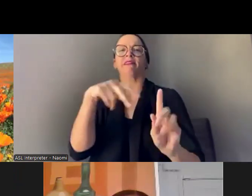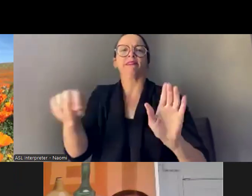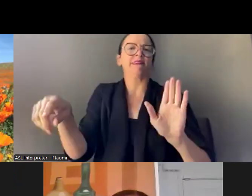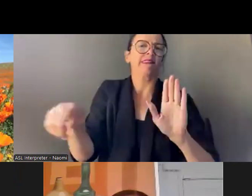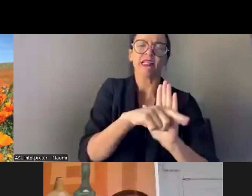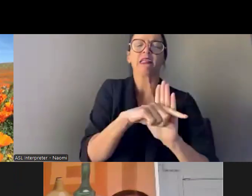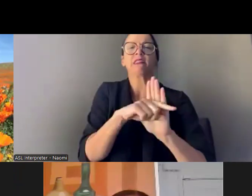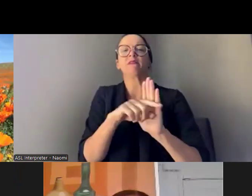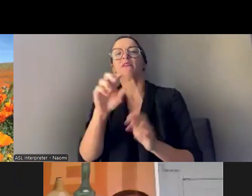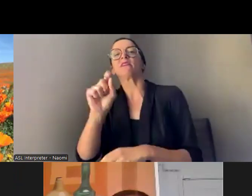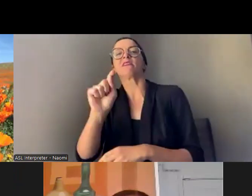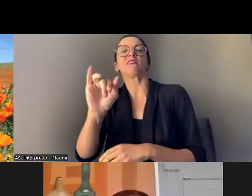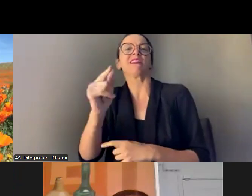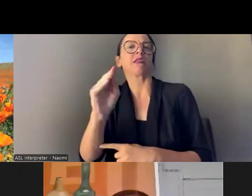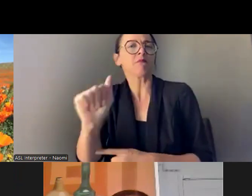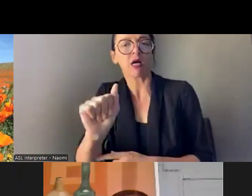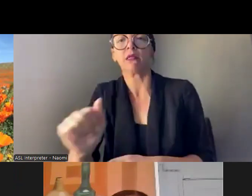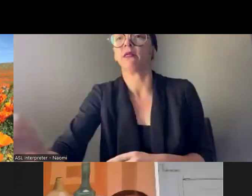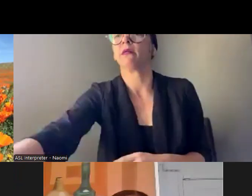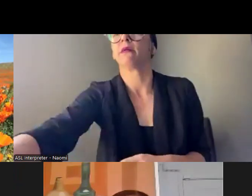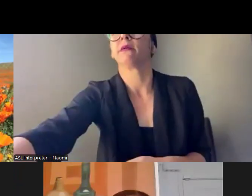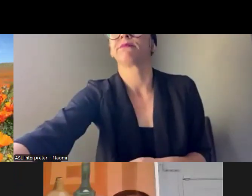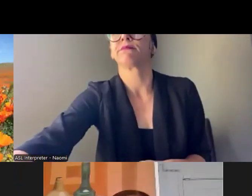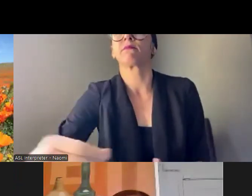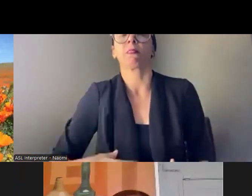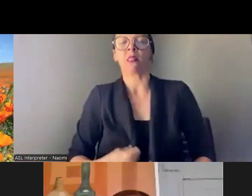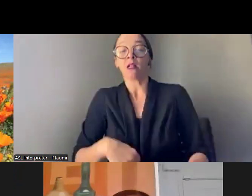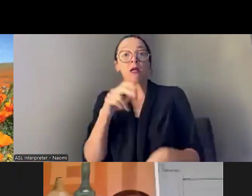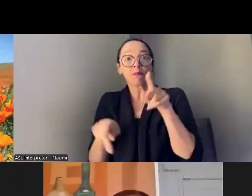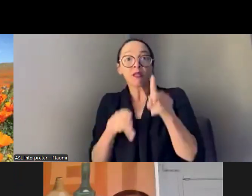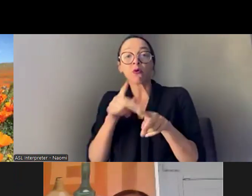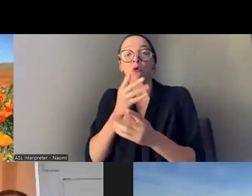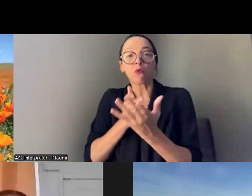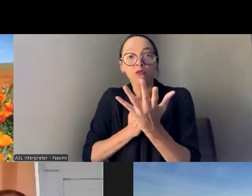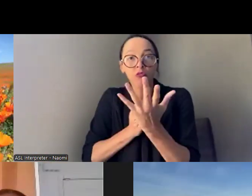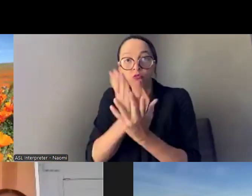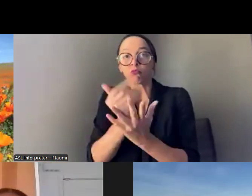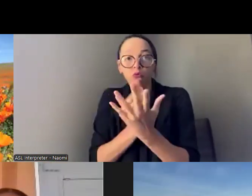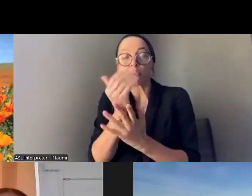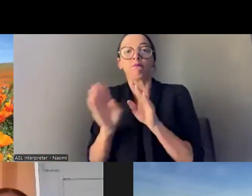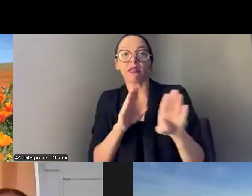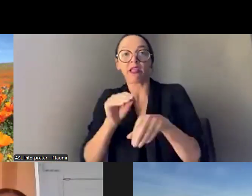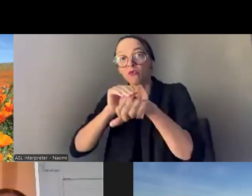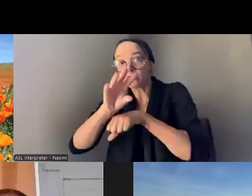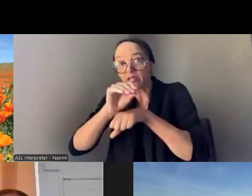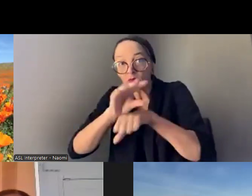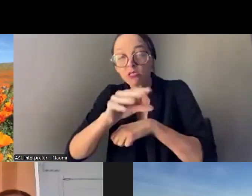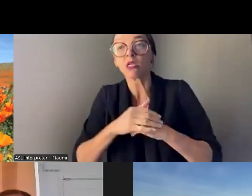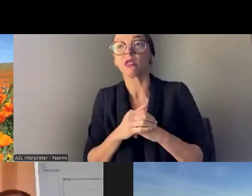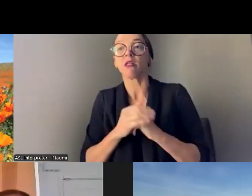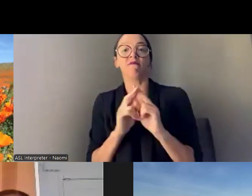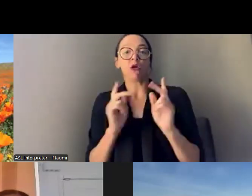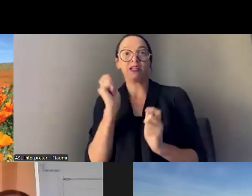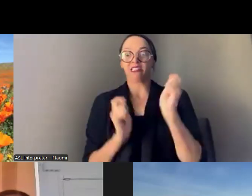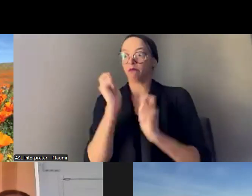into systems, behavioral health counseling, whatever, and being so expressive, that they were being diagnosed